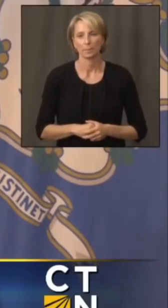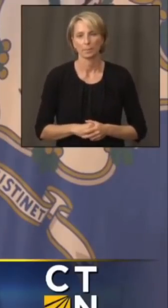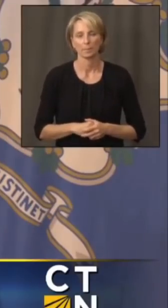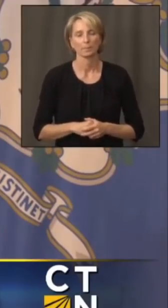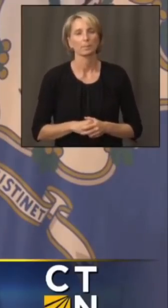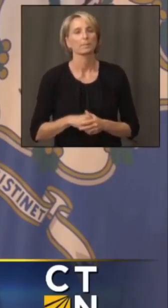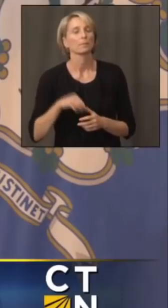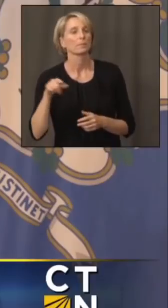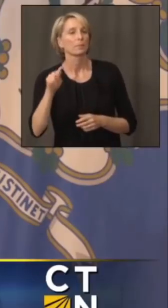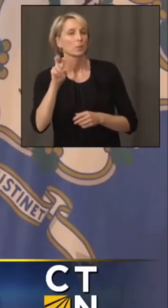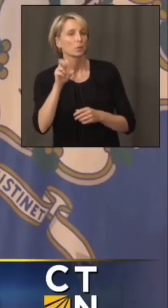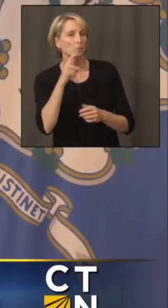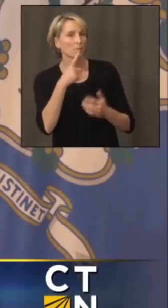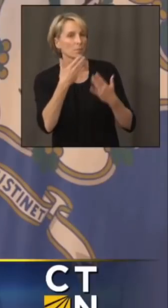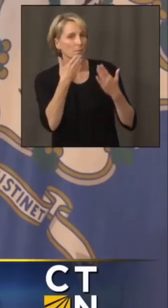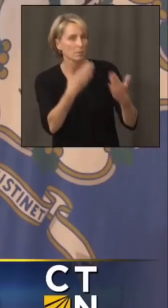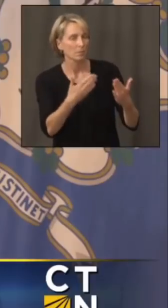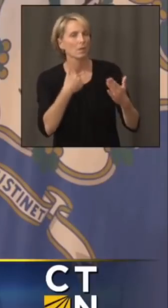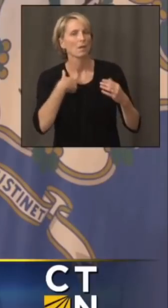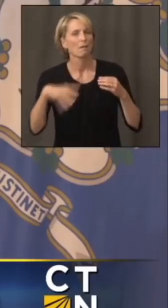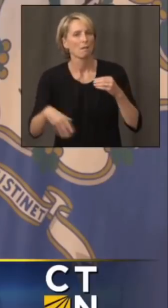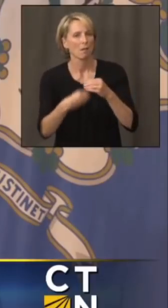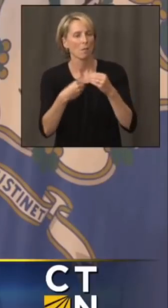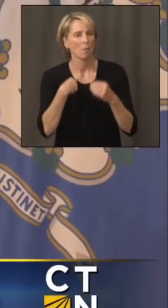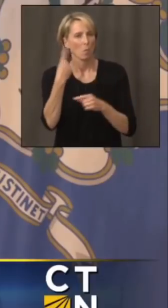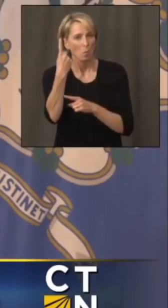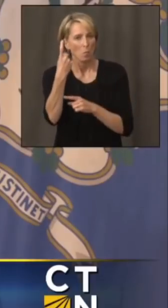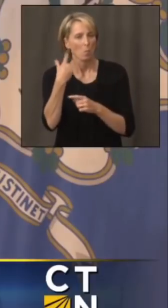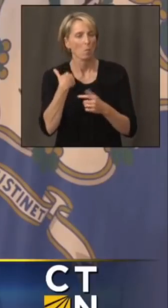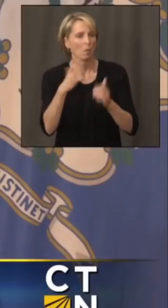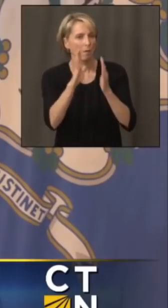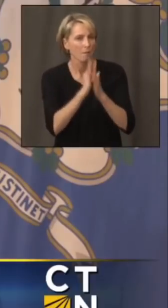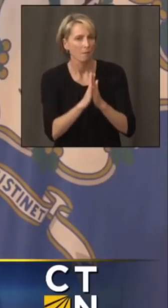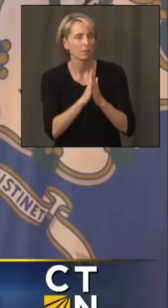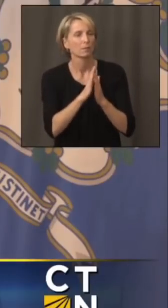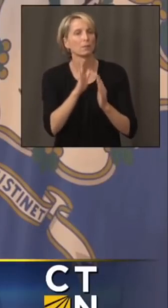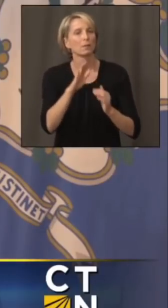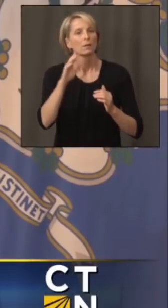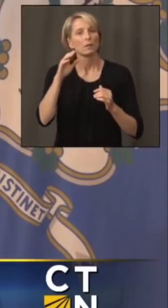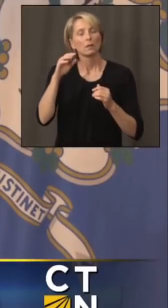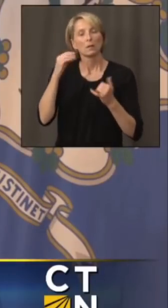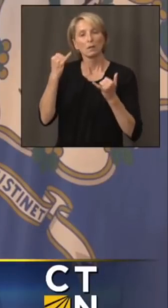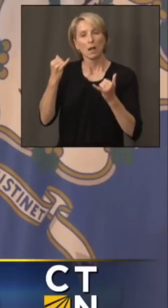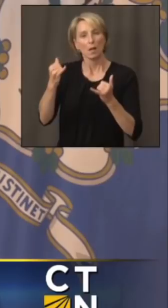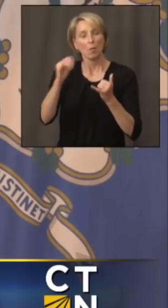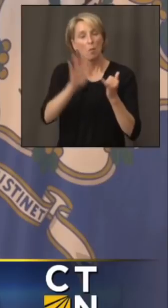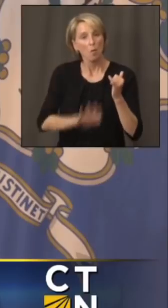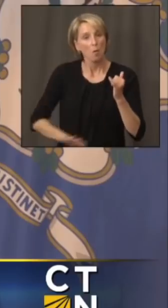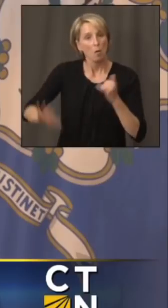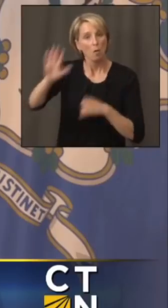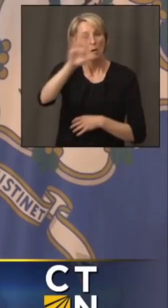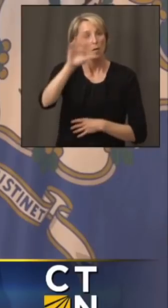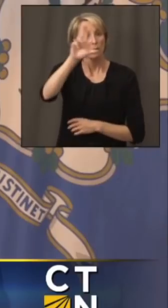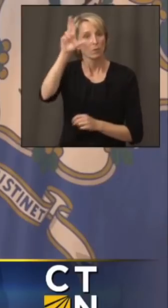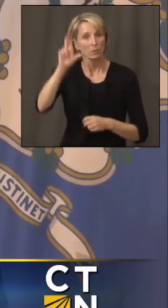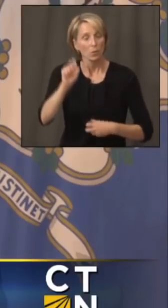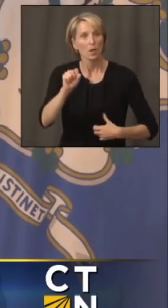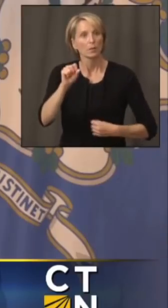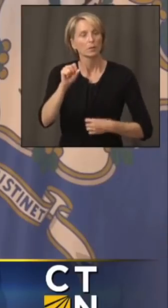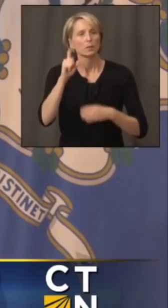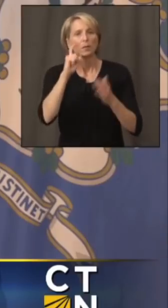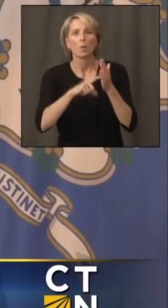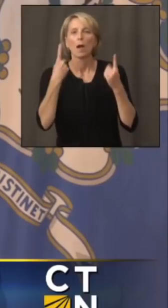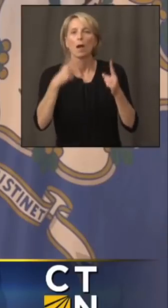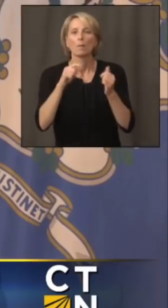Thank you. And one more question, if you don't mind. When it comes to what we're seeing nationwide as far as Wisconsin goes,